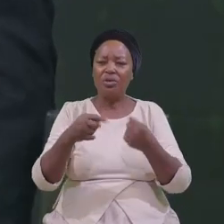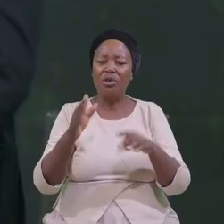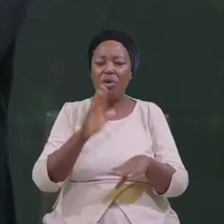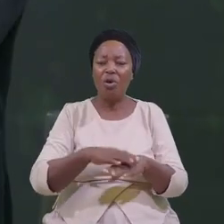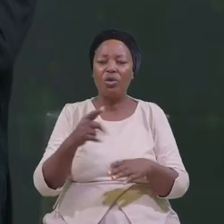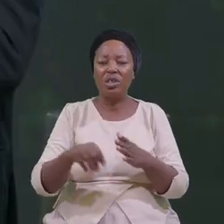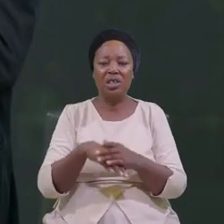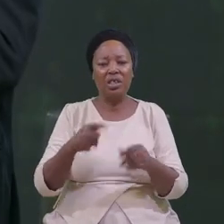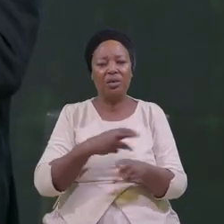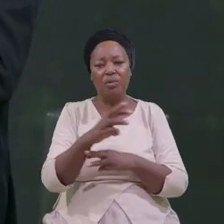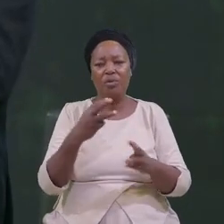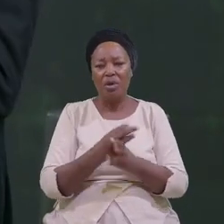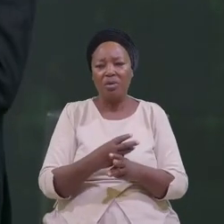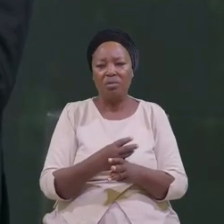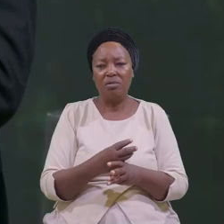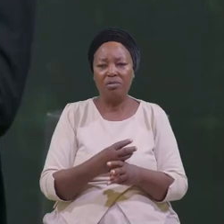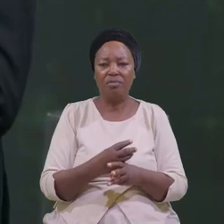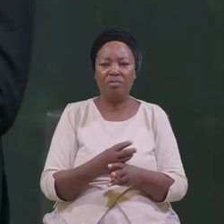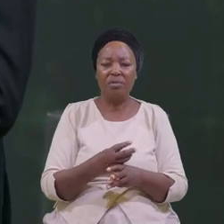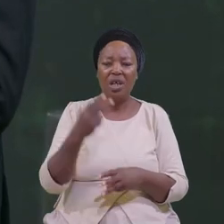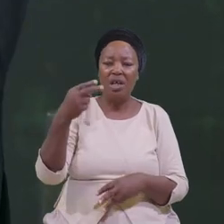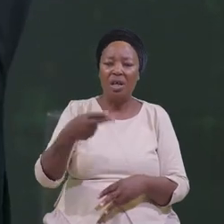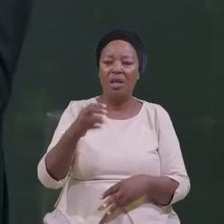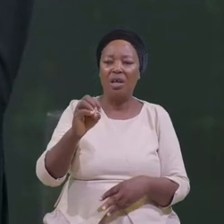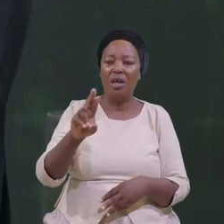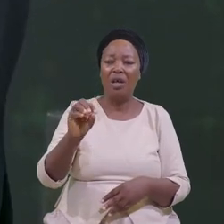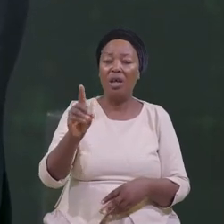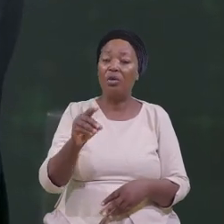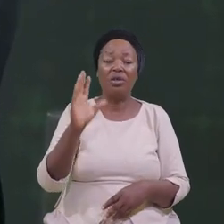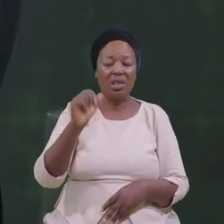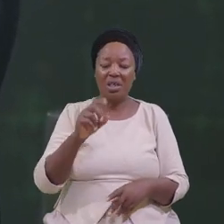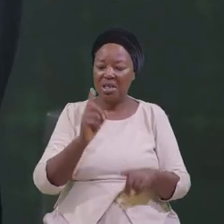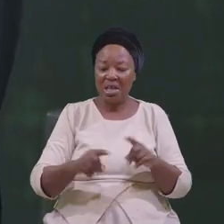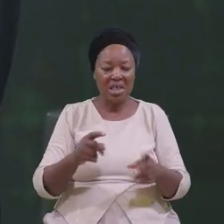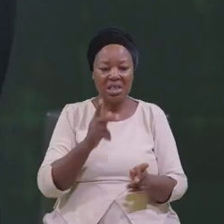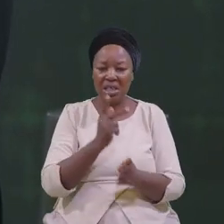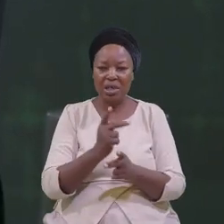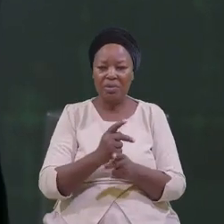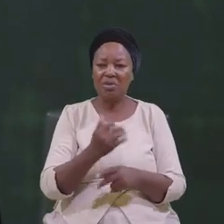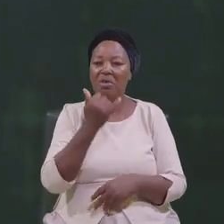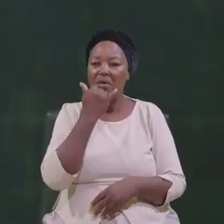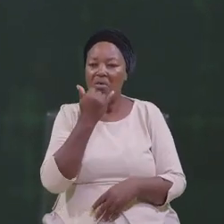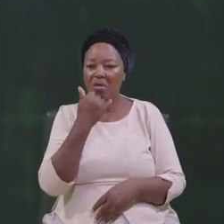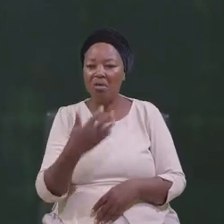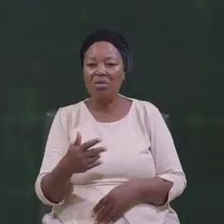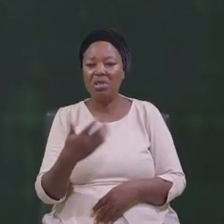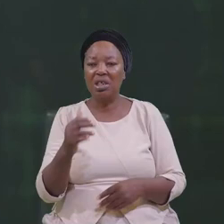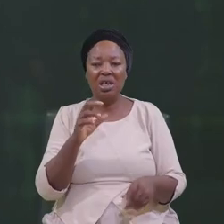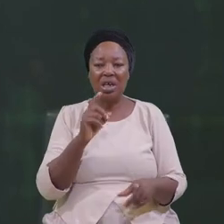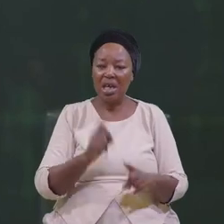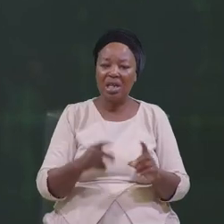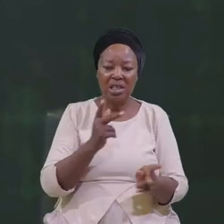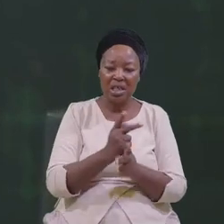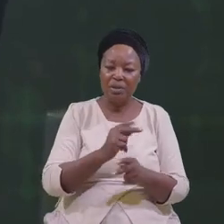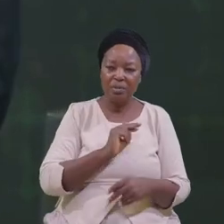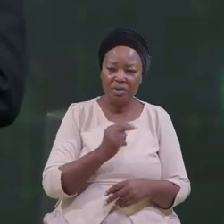world. Error cannot keep us. False doctrine cannot keep us.